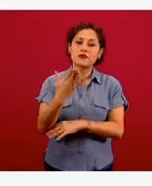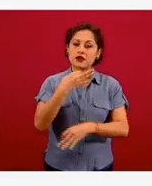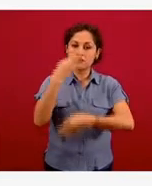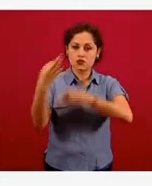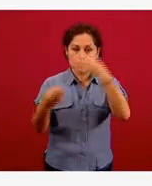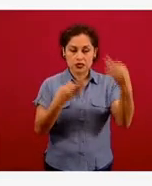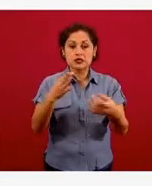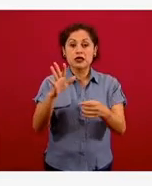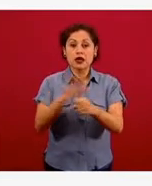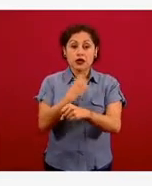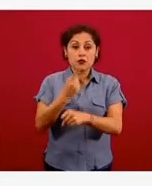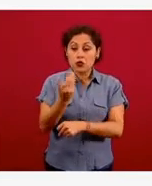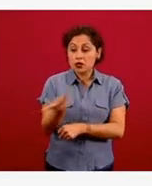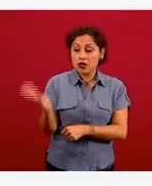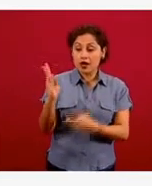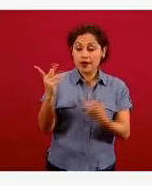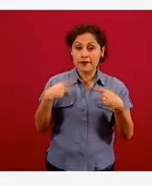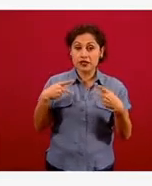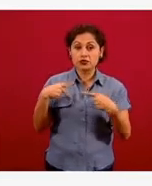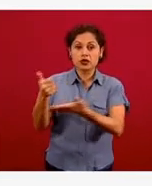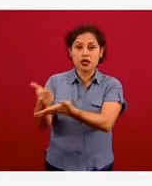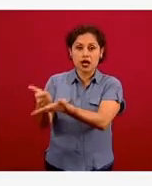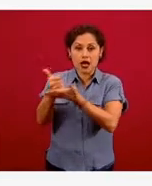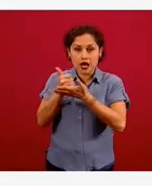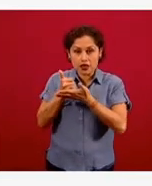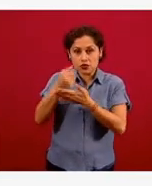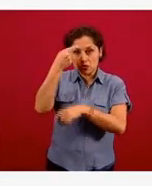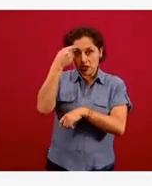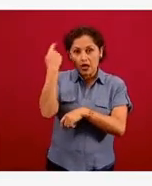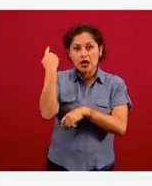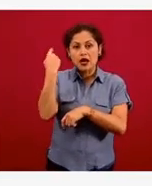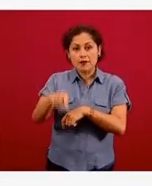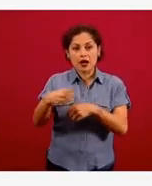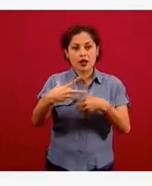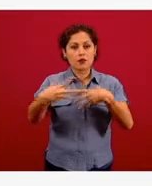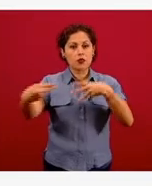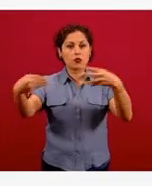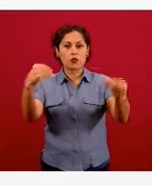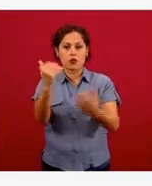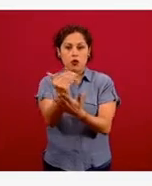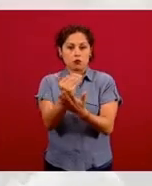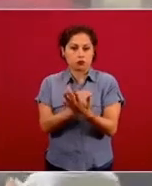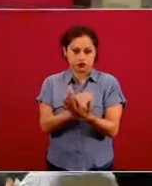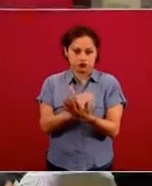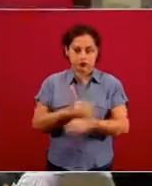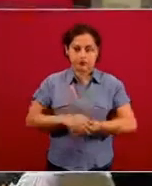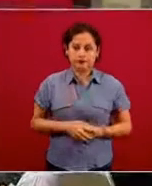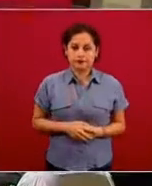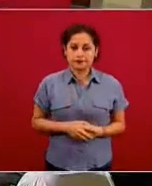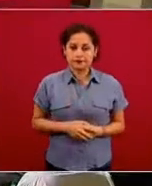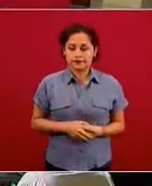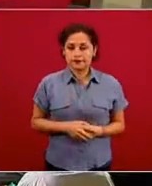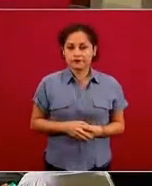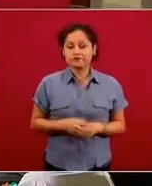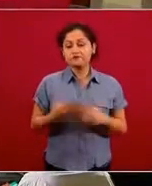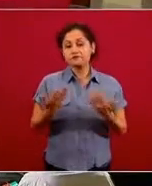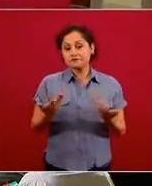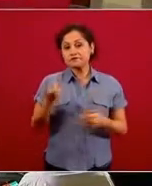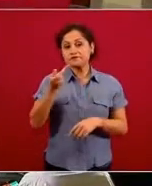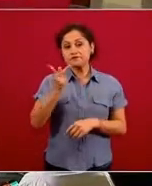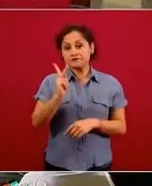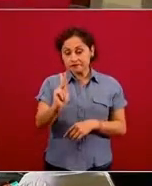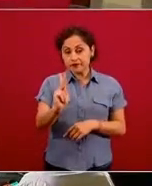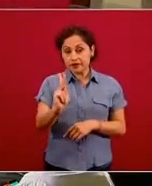3,618 active confirmed cases. The rest are, most of the rest of the cases have